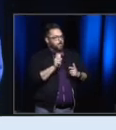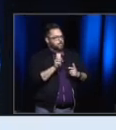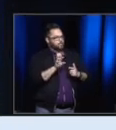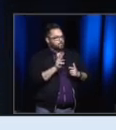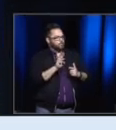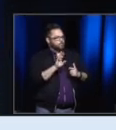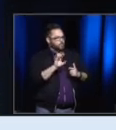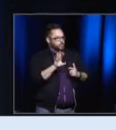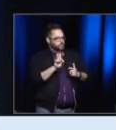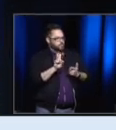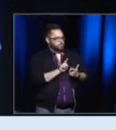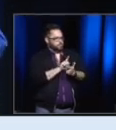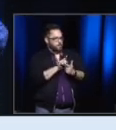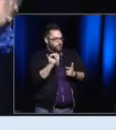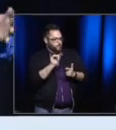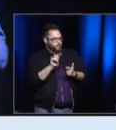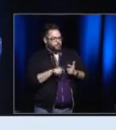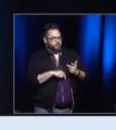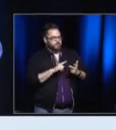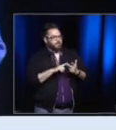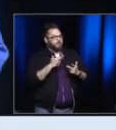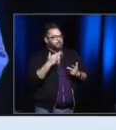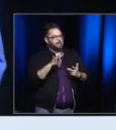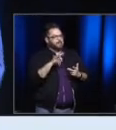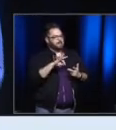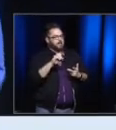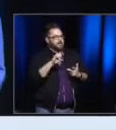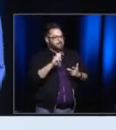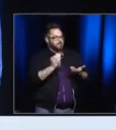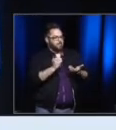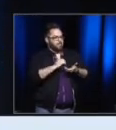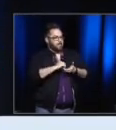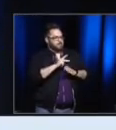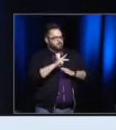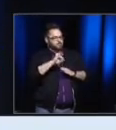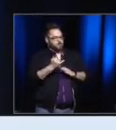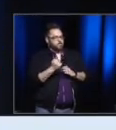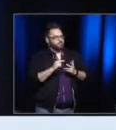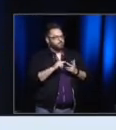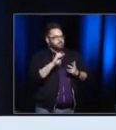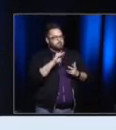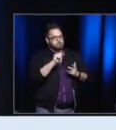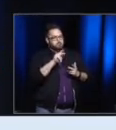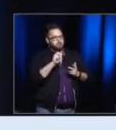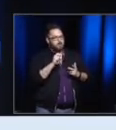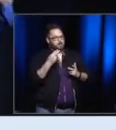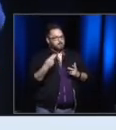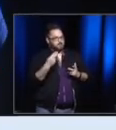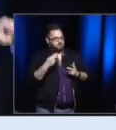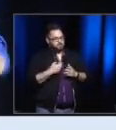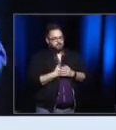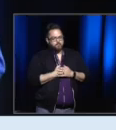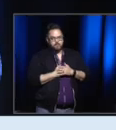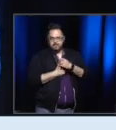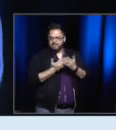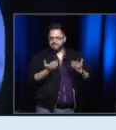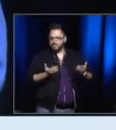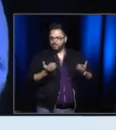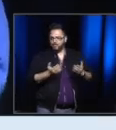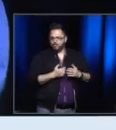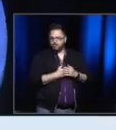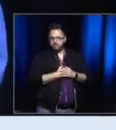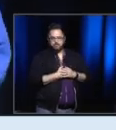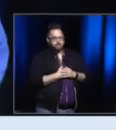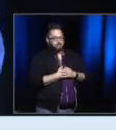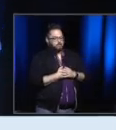In the 1990s, the big Super Alliance Project with Mike Heithaus and also Lynn Barre, who's in the audience here. And